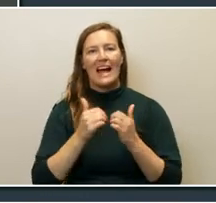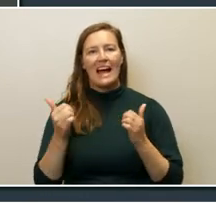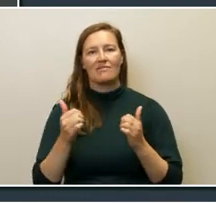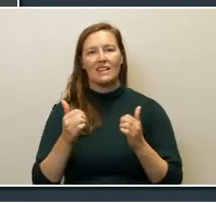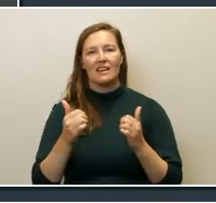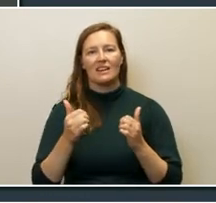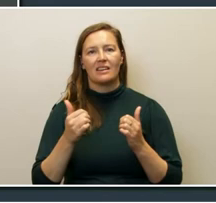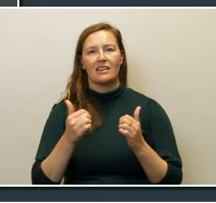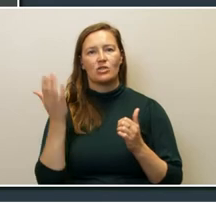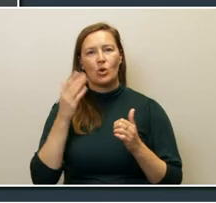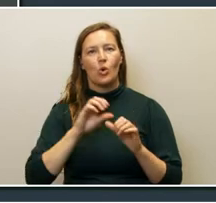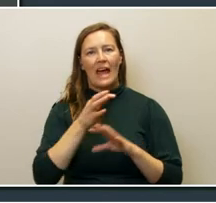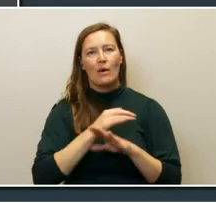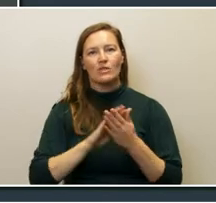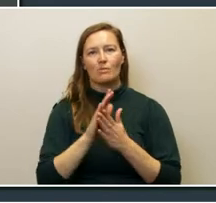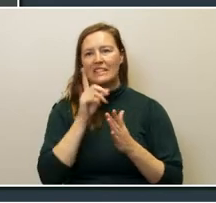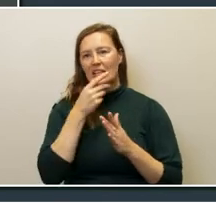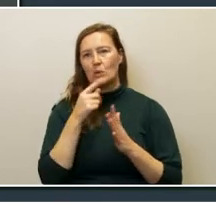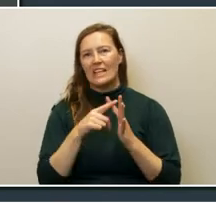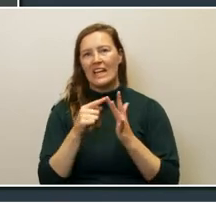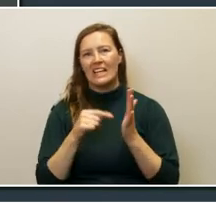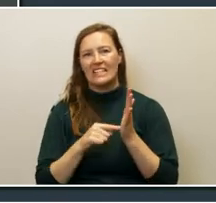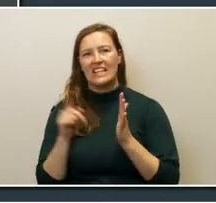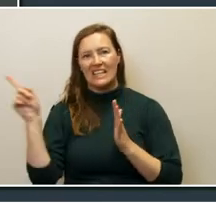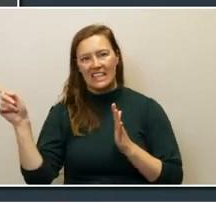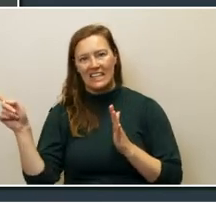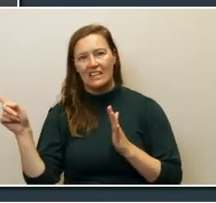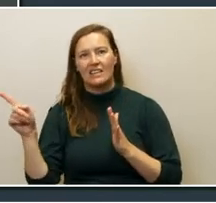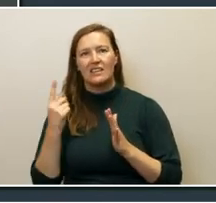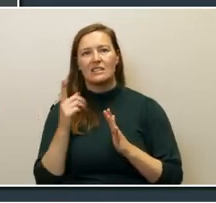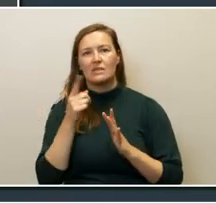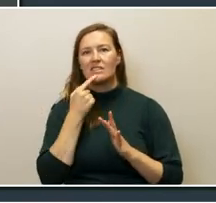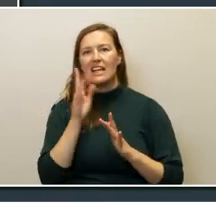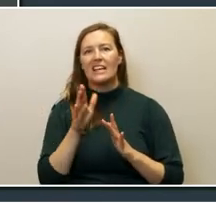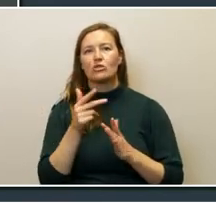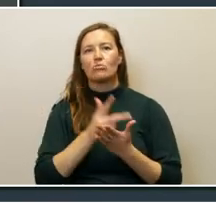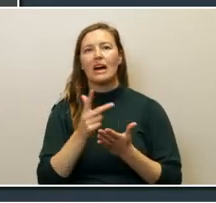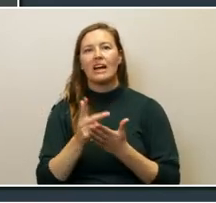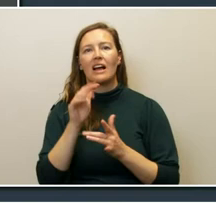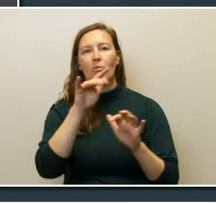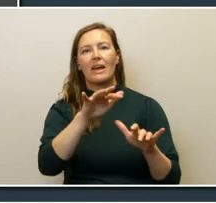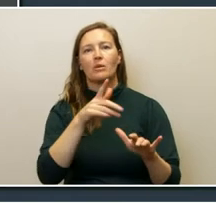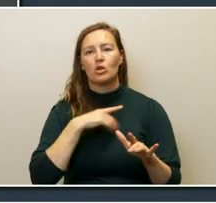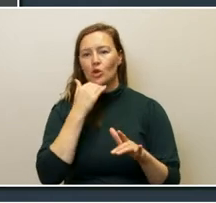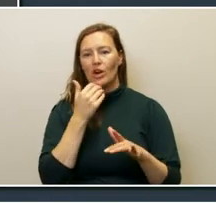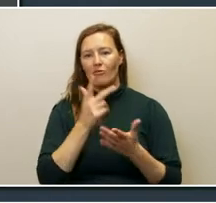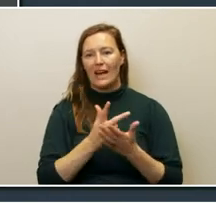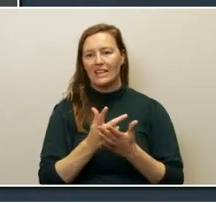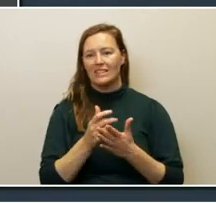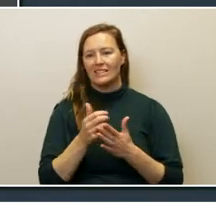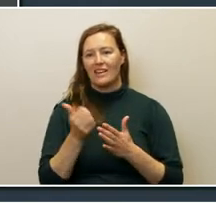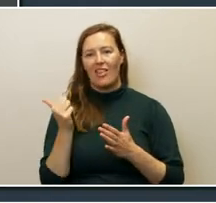had someone say to me the other day, oh, I had to park out their back the other day when we had netball. You don't have enough parks out the front.